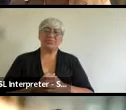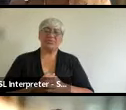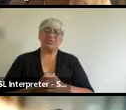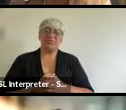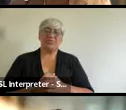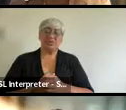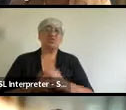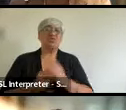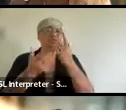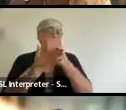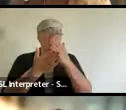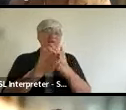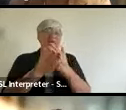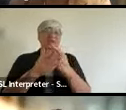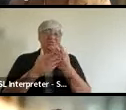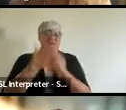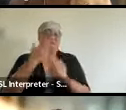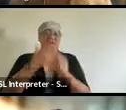deprivation.